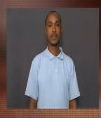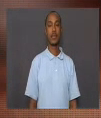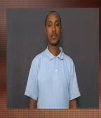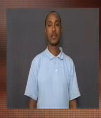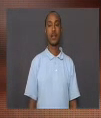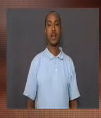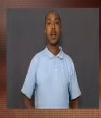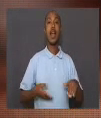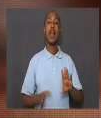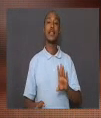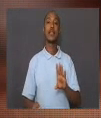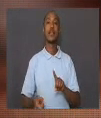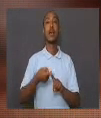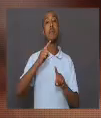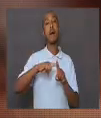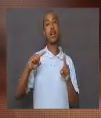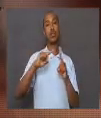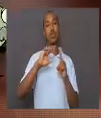Let's get back to our lesson.